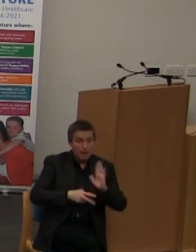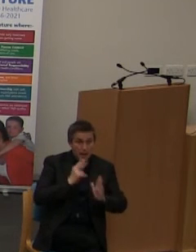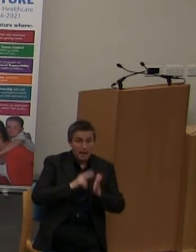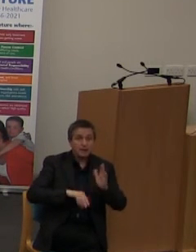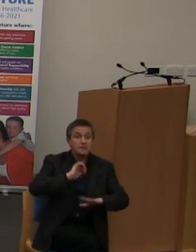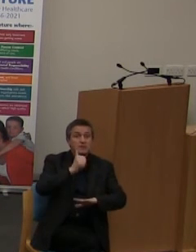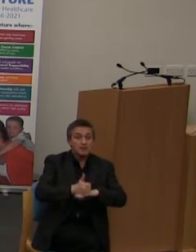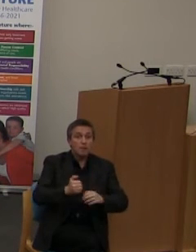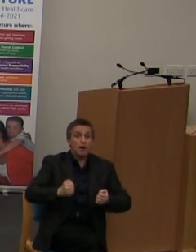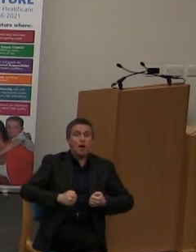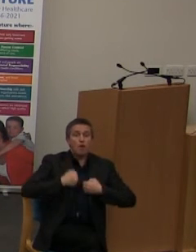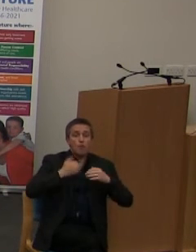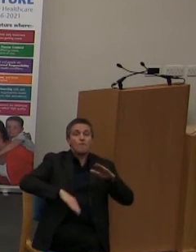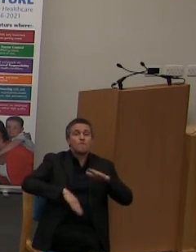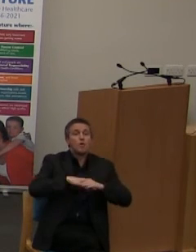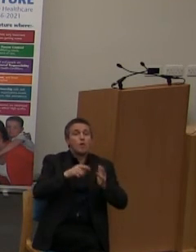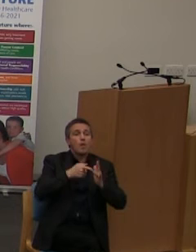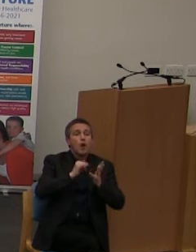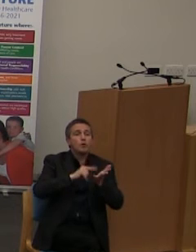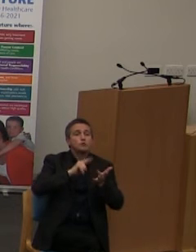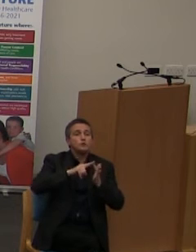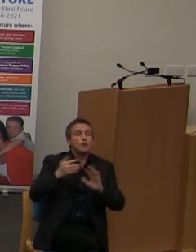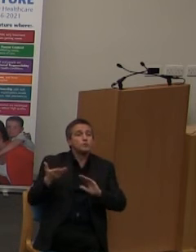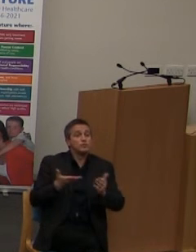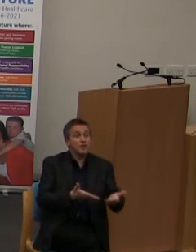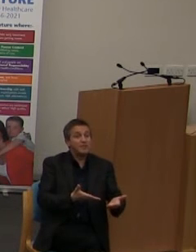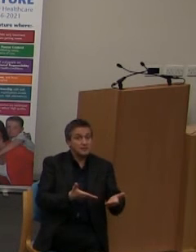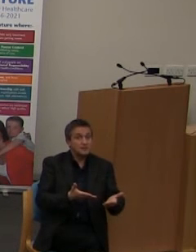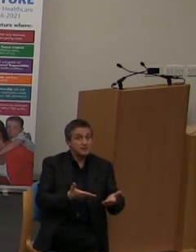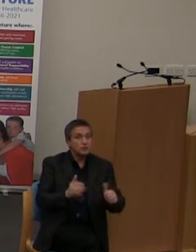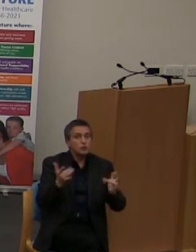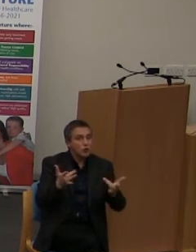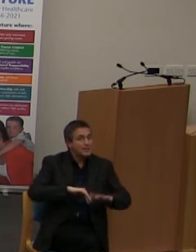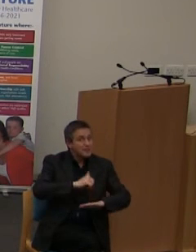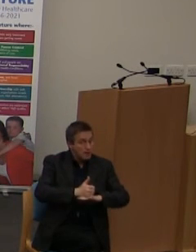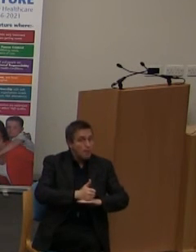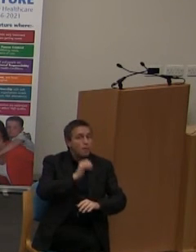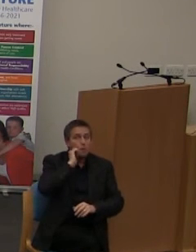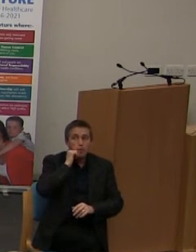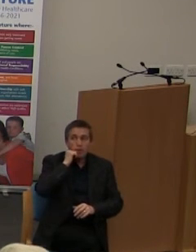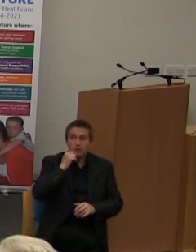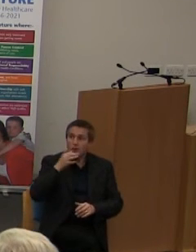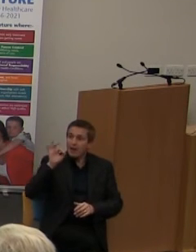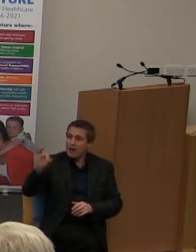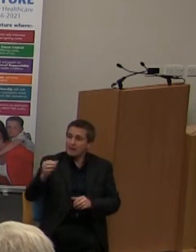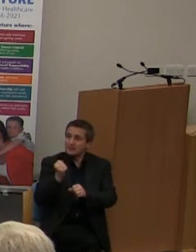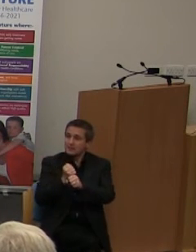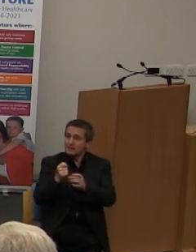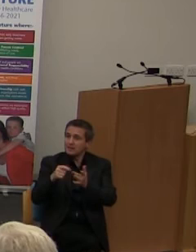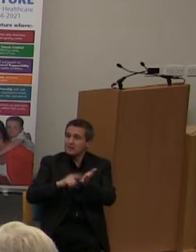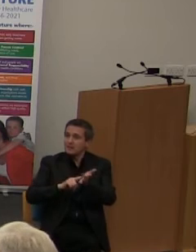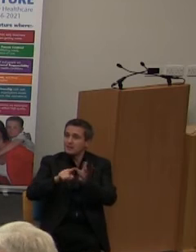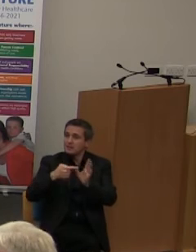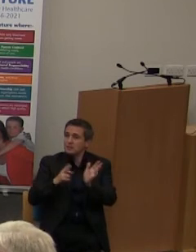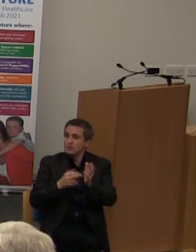full osteoporosis service, and we've made some progress on that, and there's still work to do. So rather than me rehearsing all of that, I'll just point to Gillian, we might give us some,